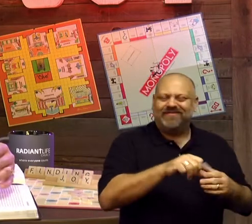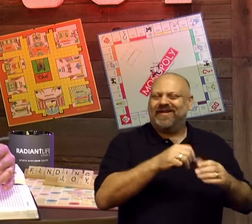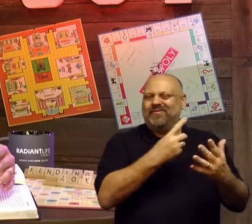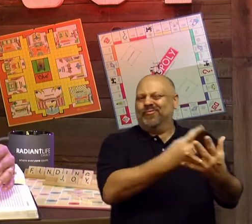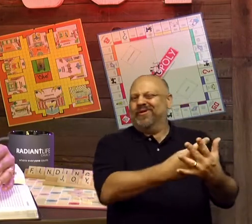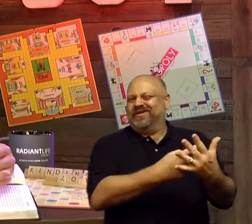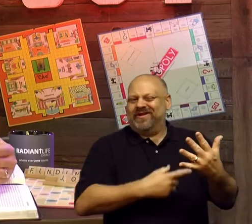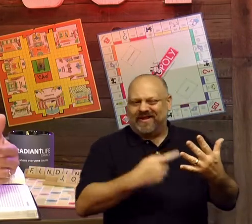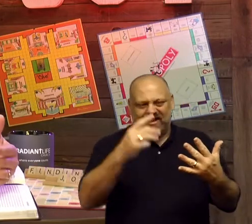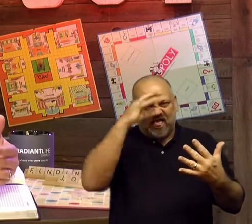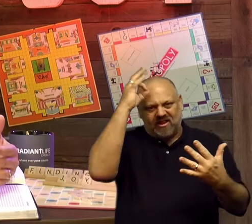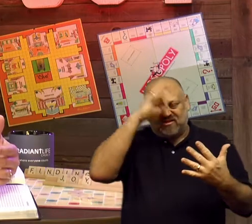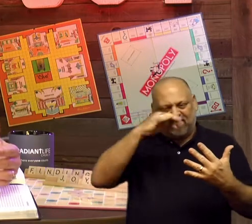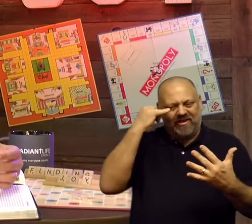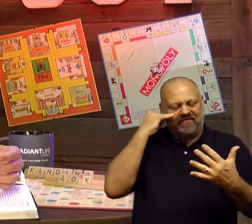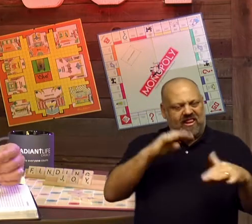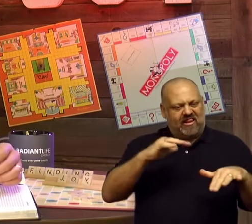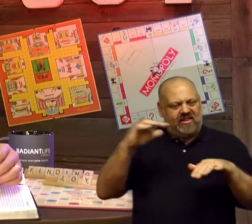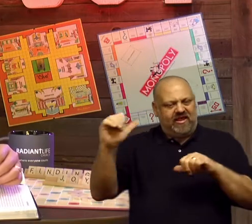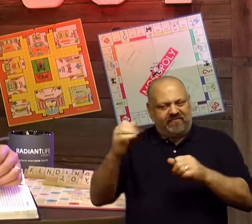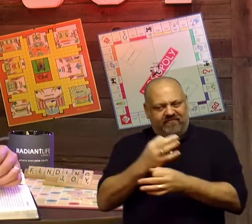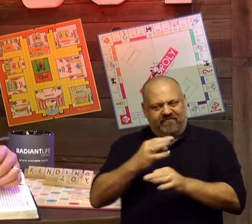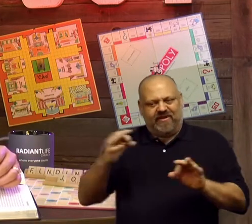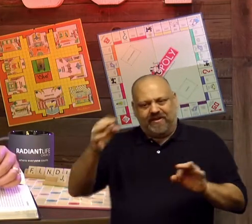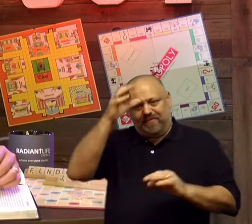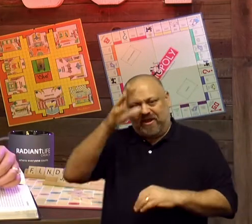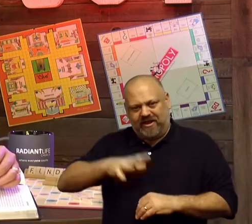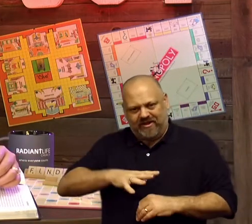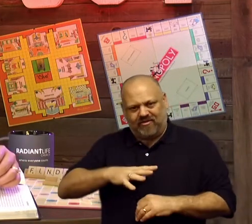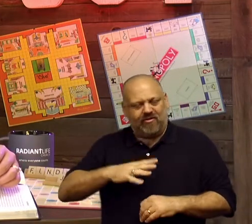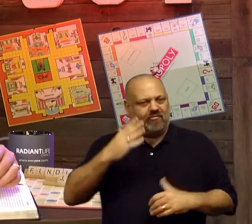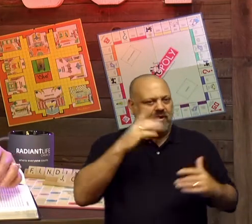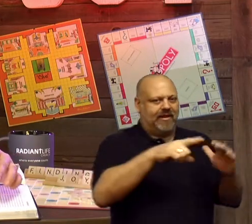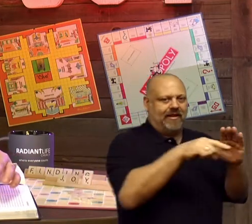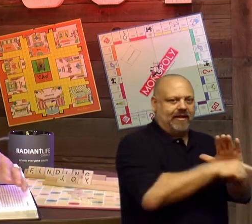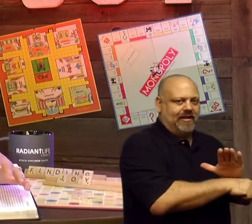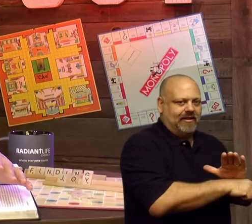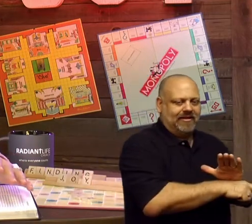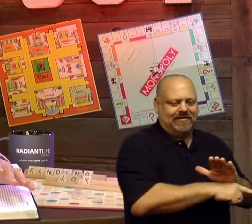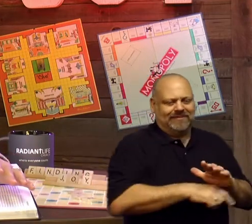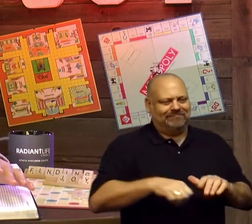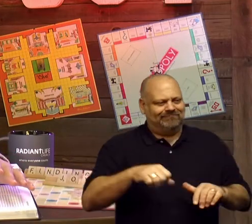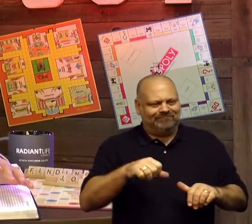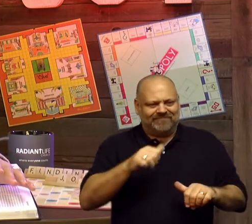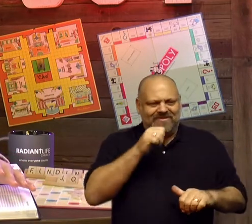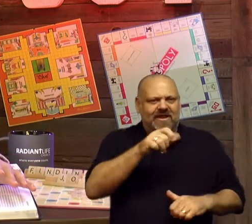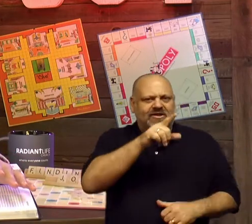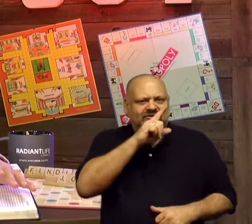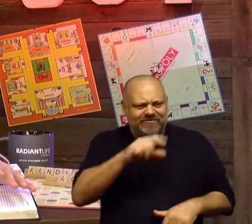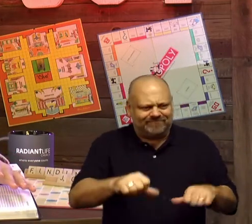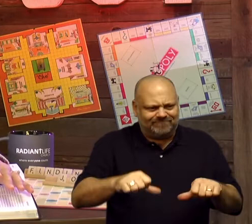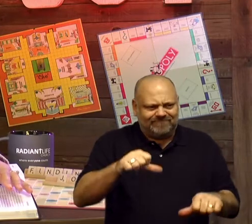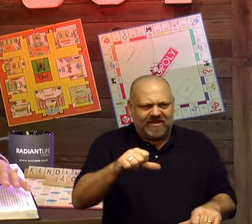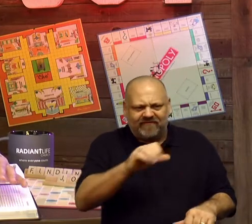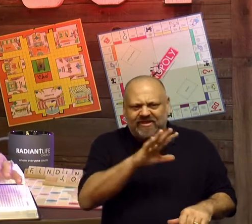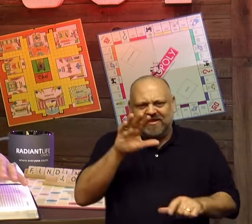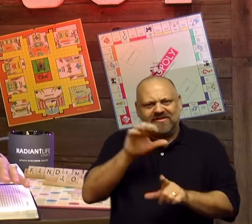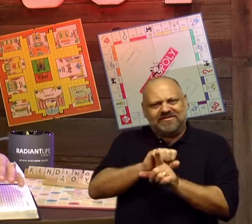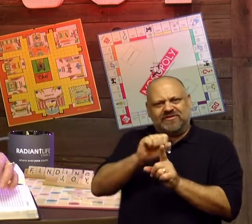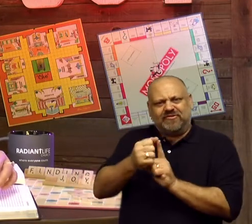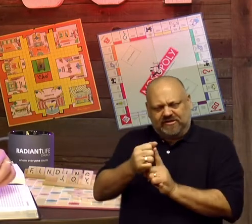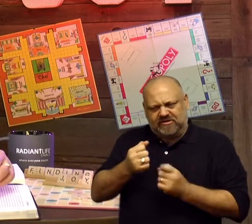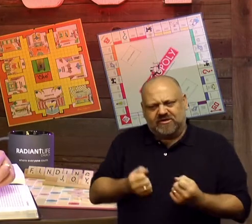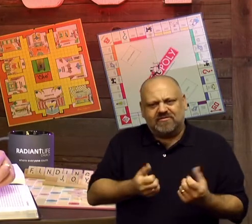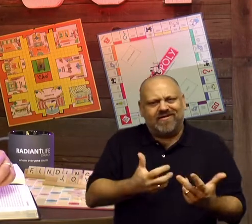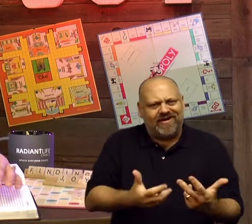would walk out a free man or if he would be executed. The uncertainty of his situation could